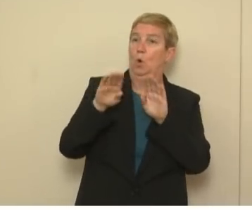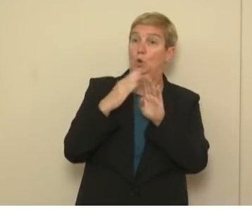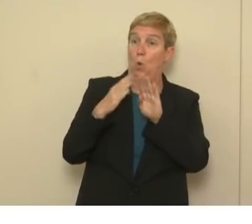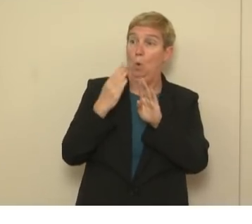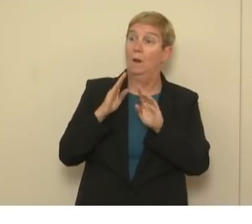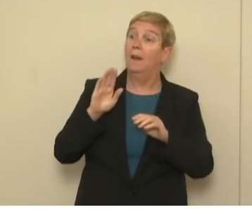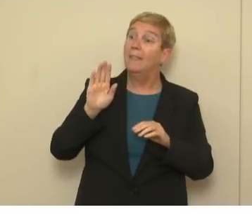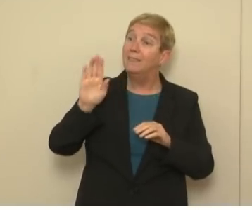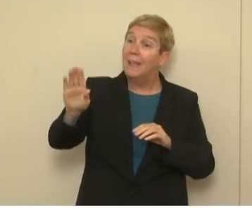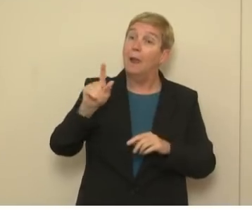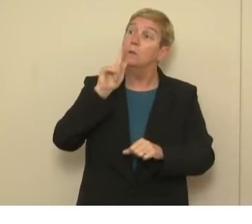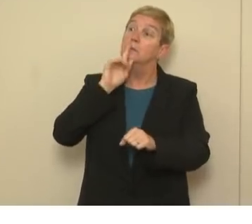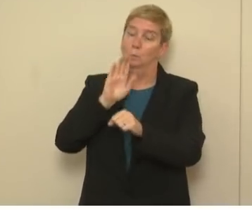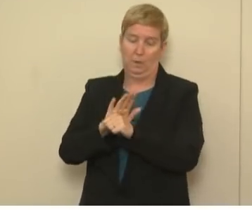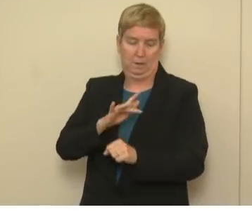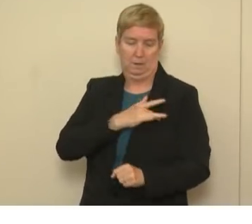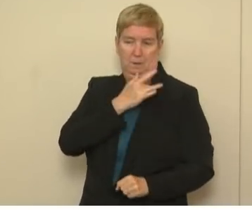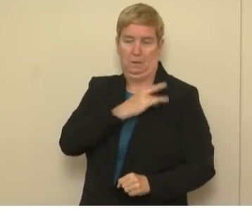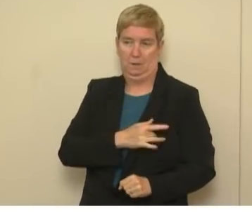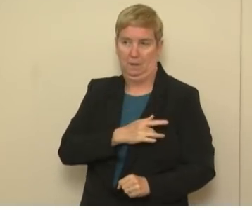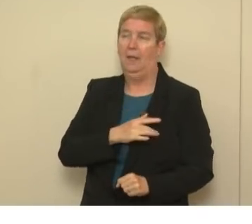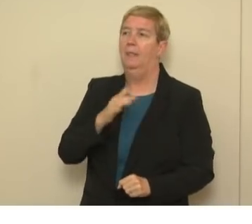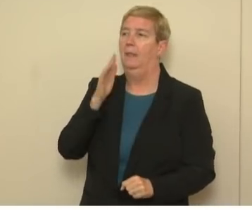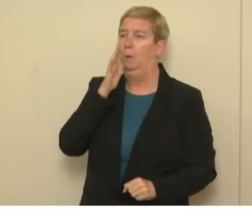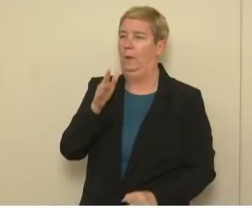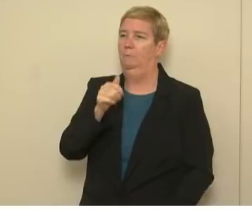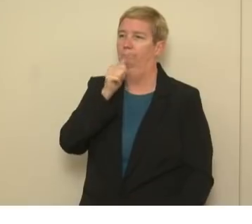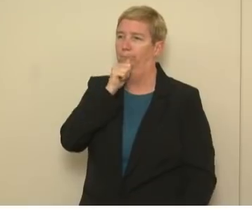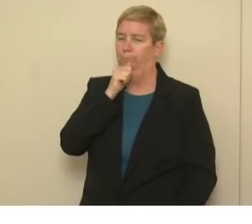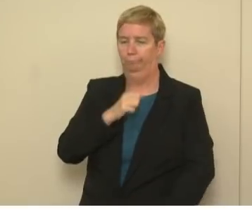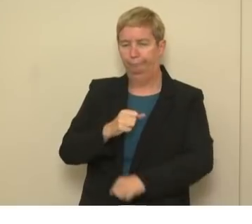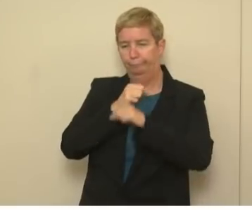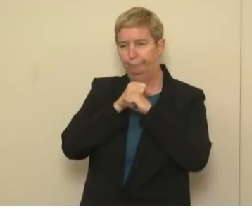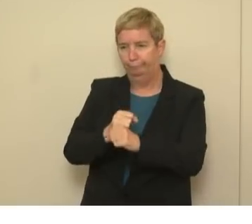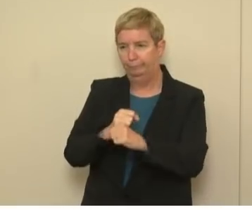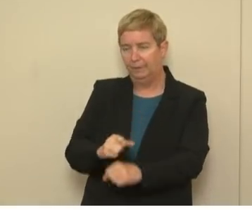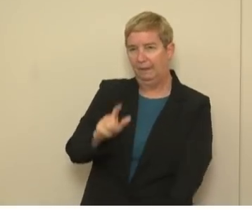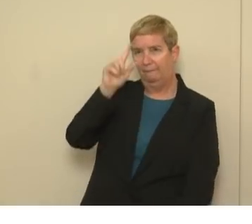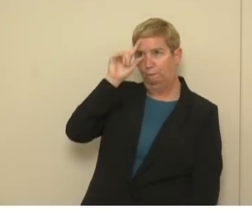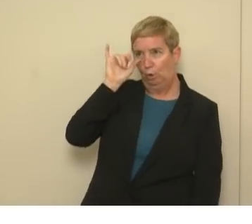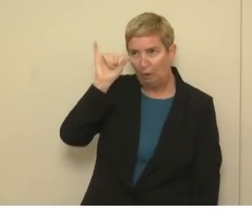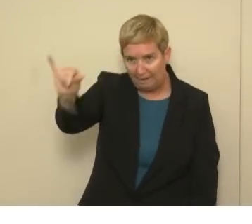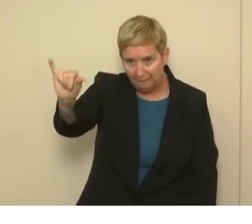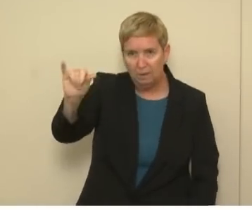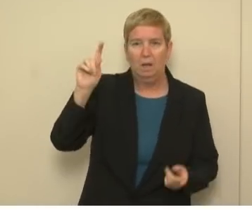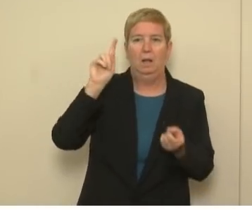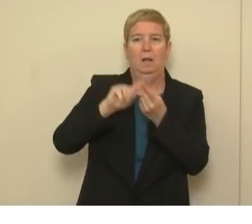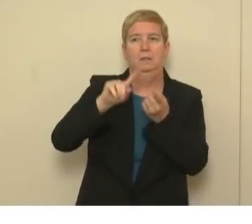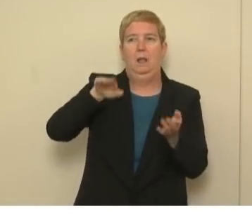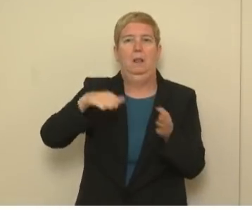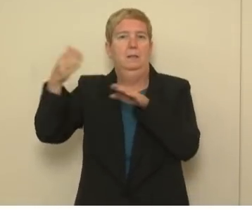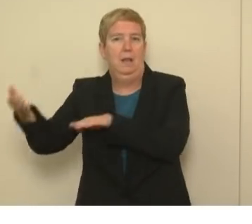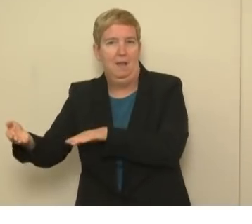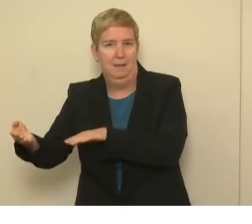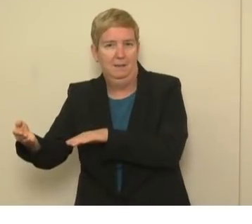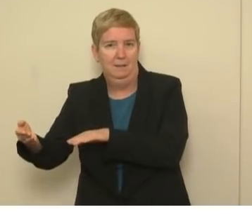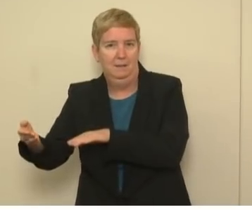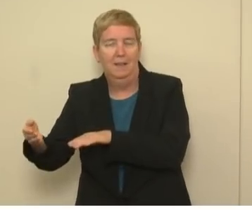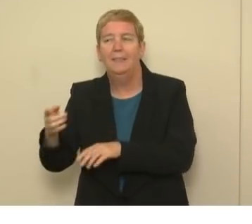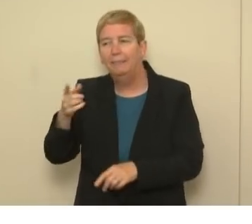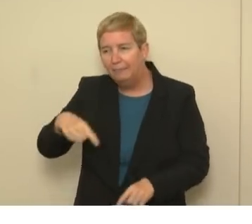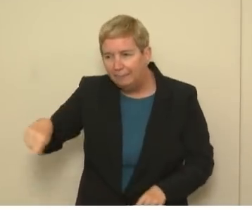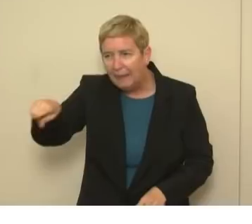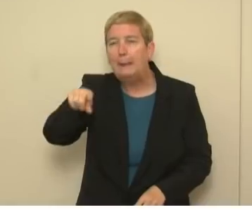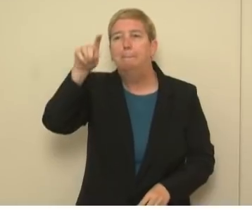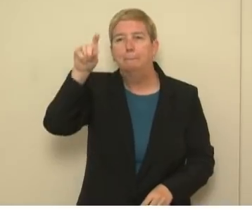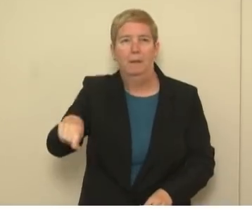their life. So not only when they're working for the census, but they are prohibited from sharing your information for the rest of their